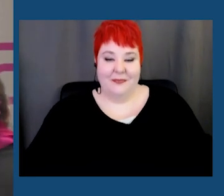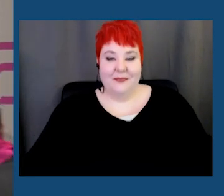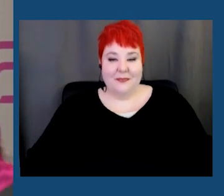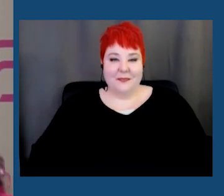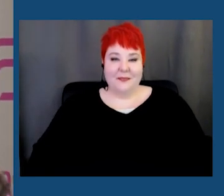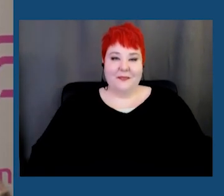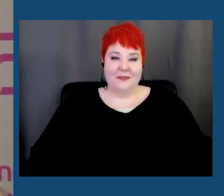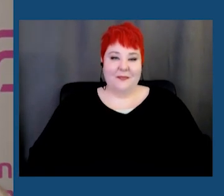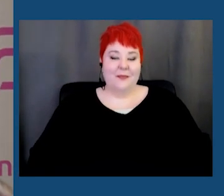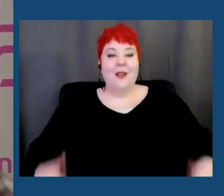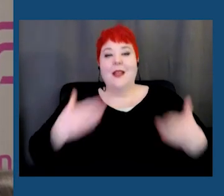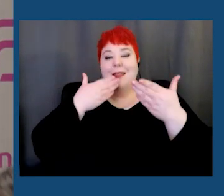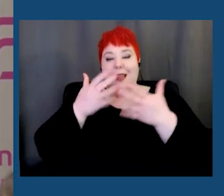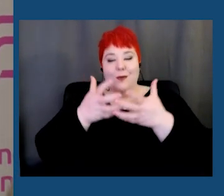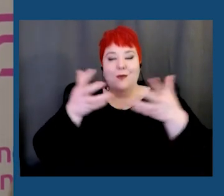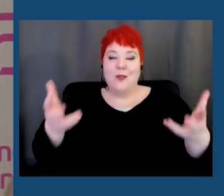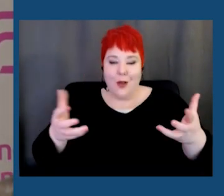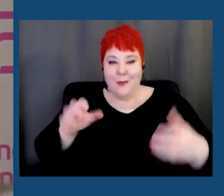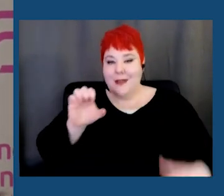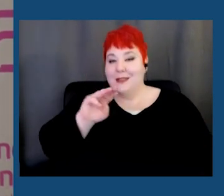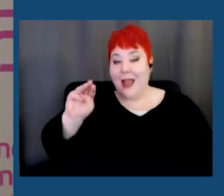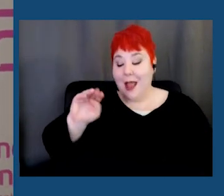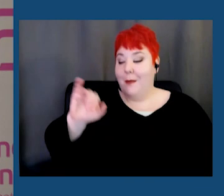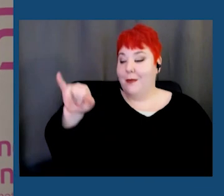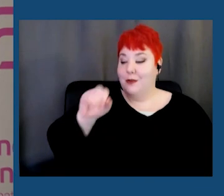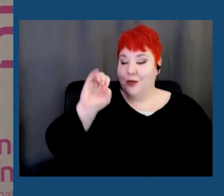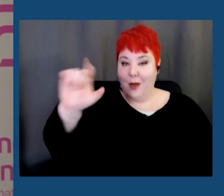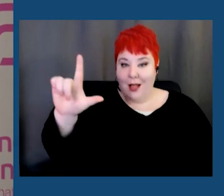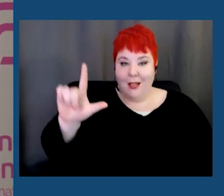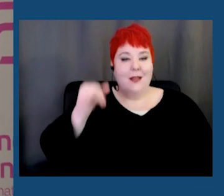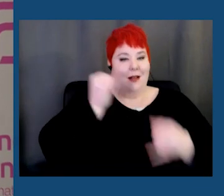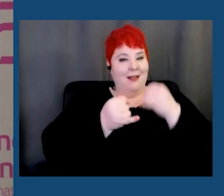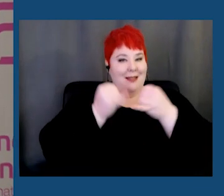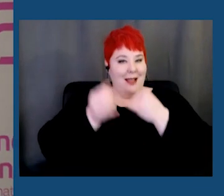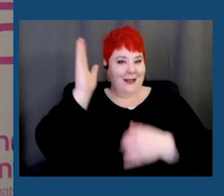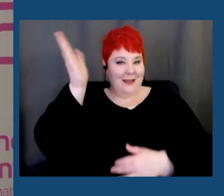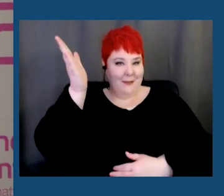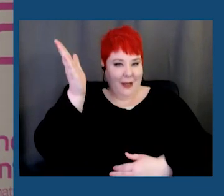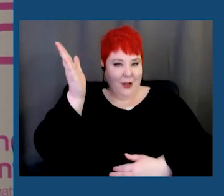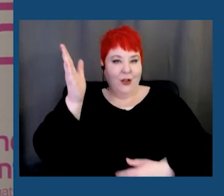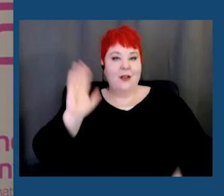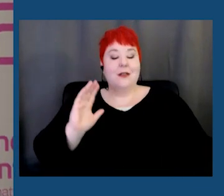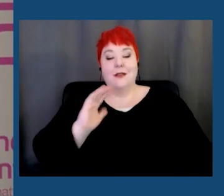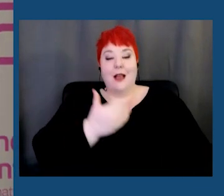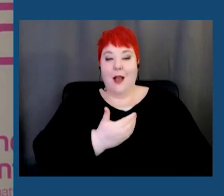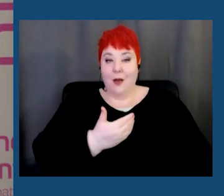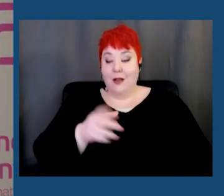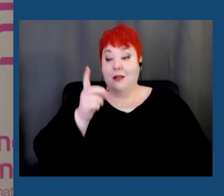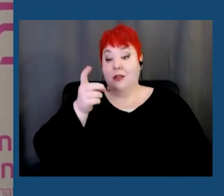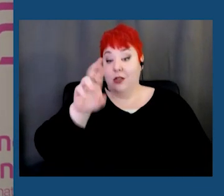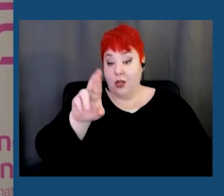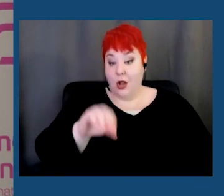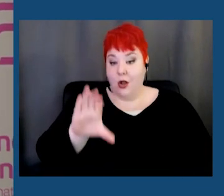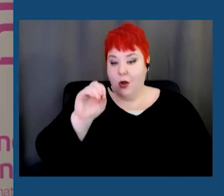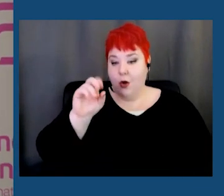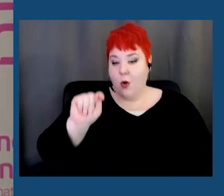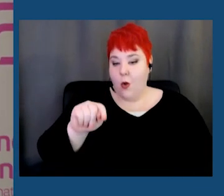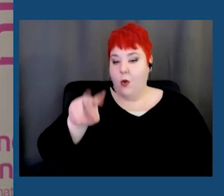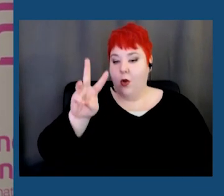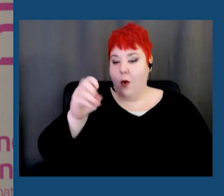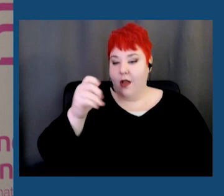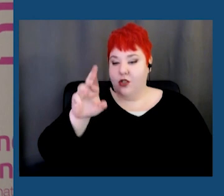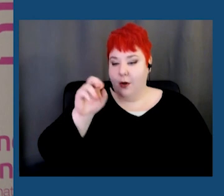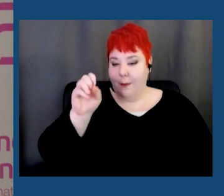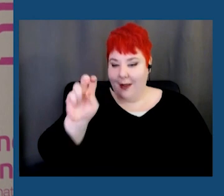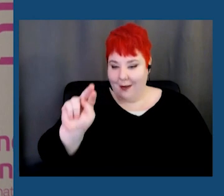Thank you so much, Em and Joelle. Our last official speaker is our Dr. Colt Weiserman, who is the medical